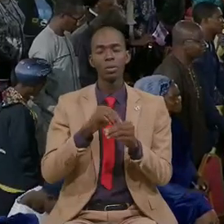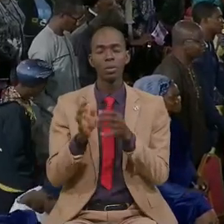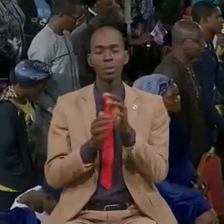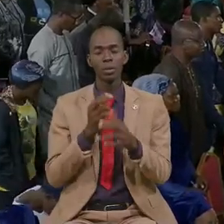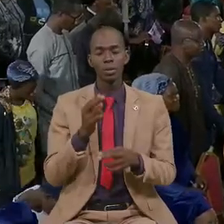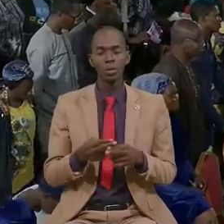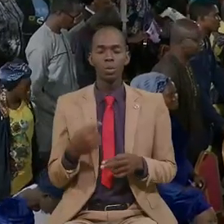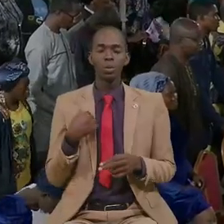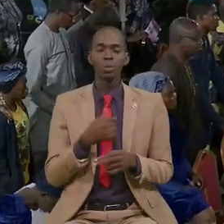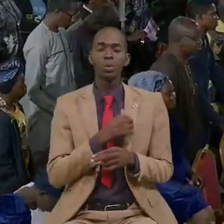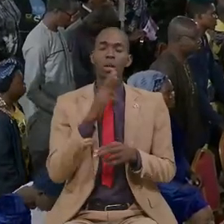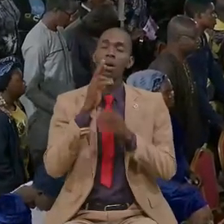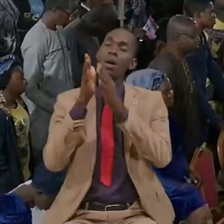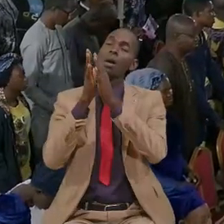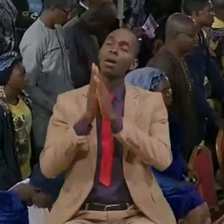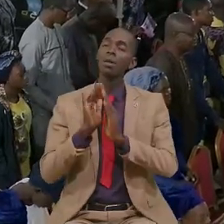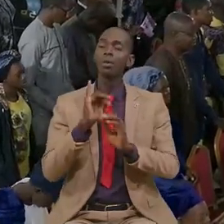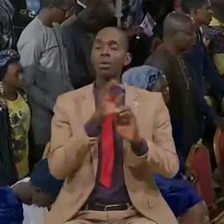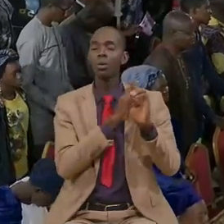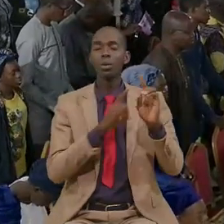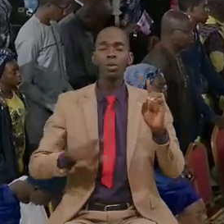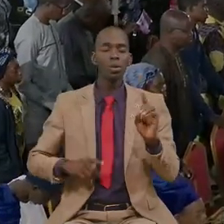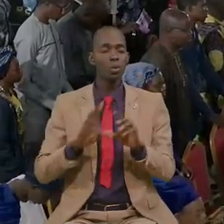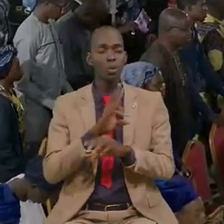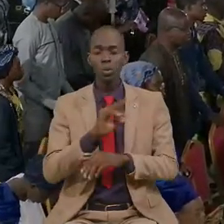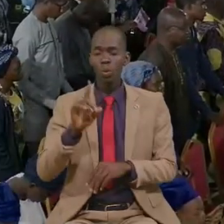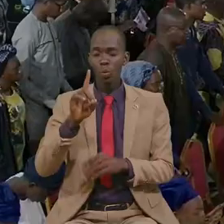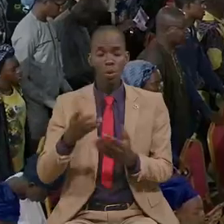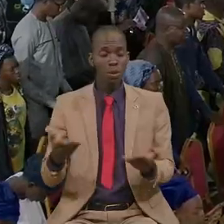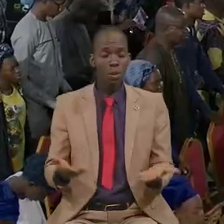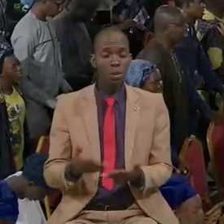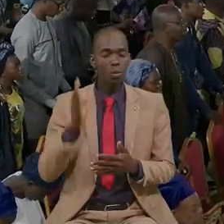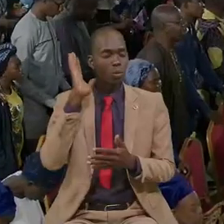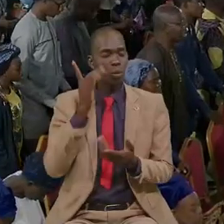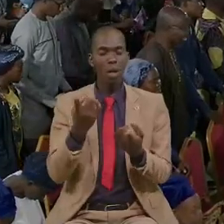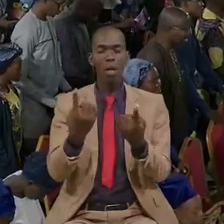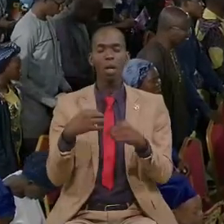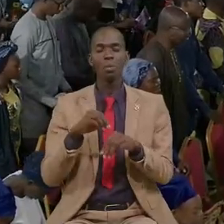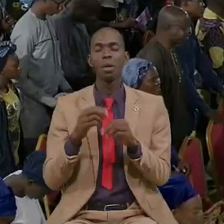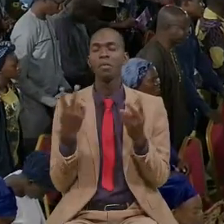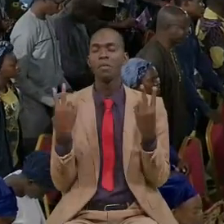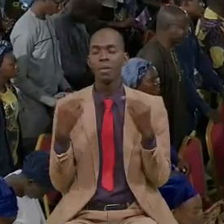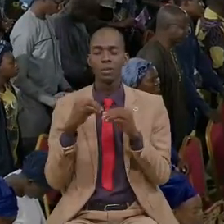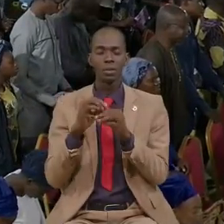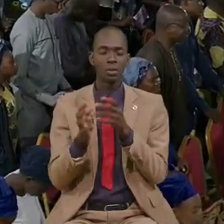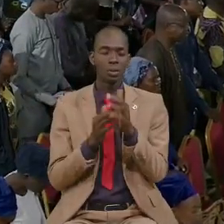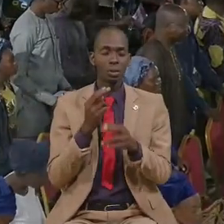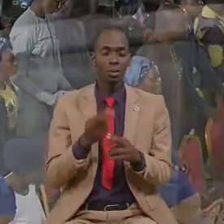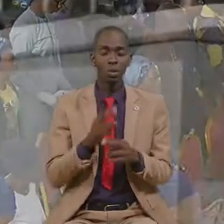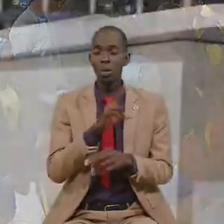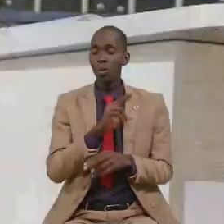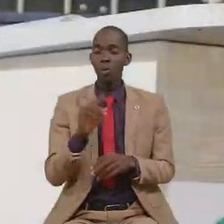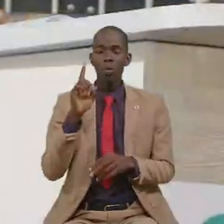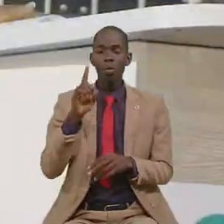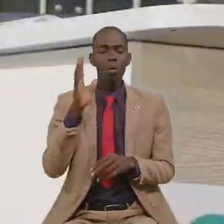asking, Lord, that nobody here will come in vain. Nobody will just